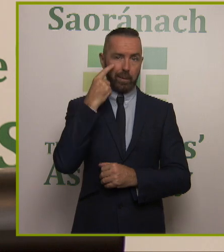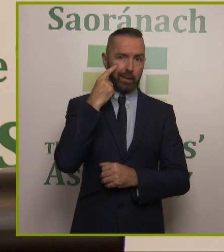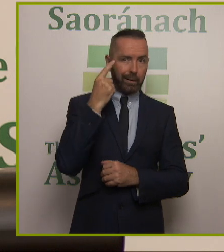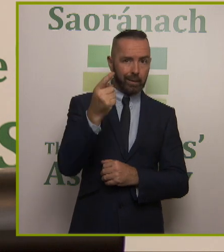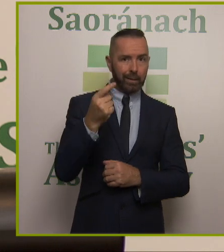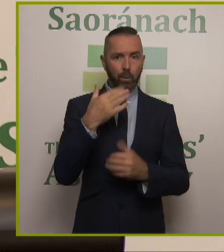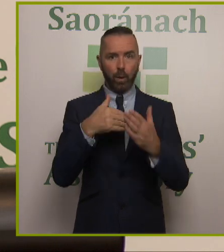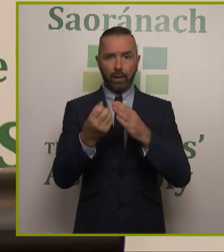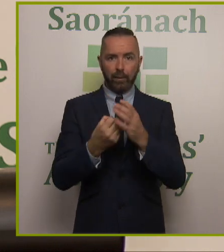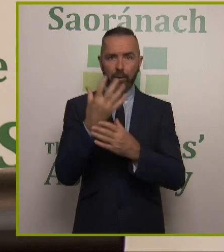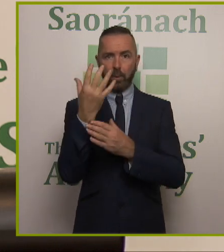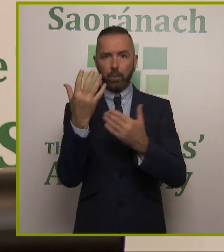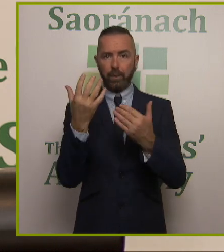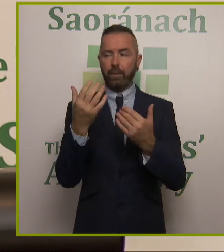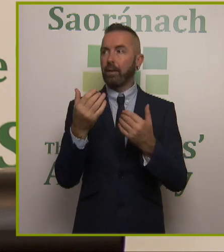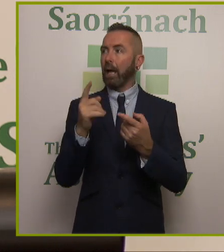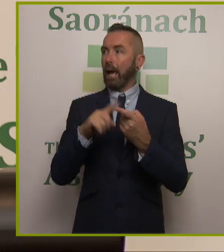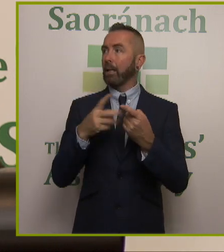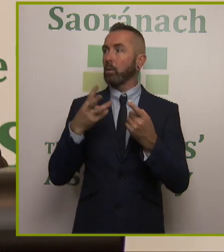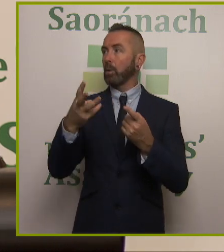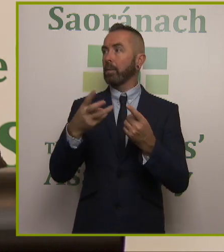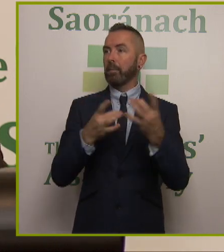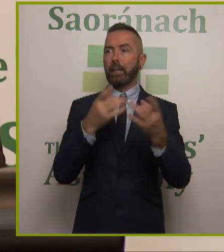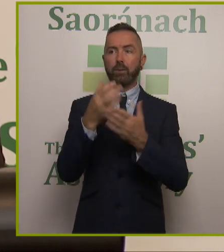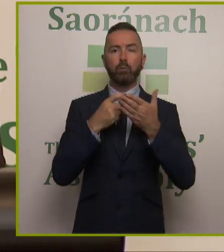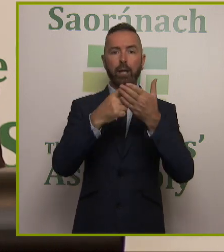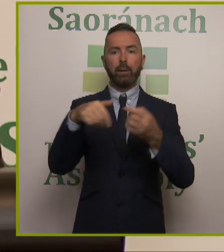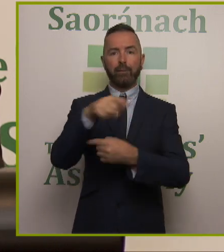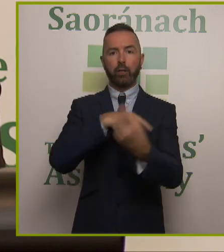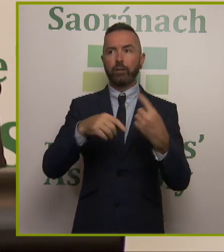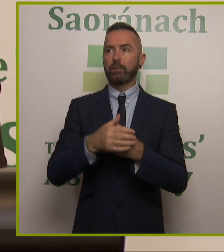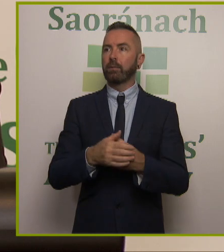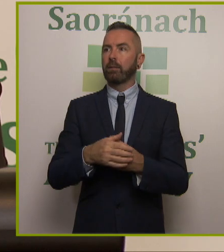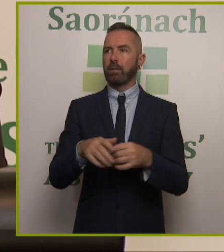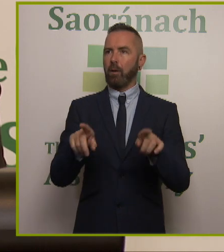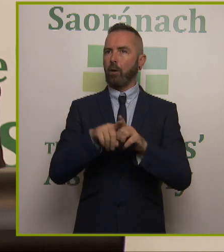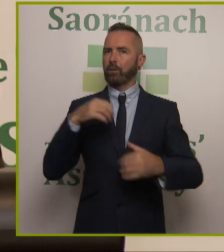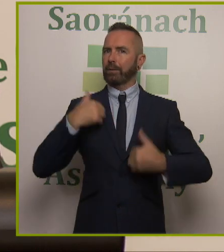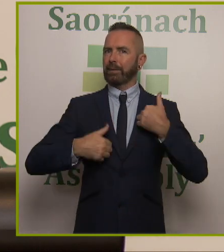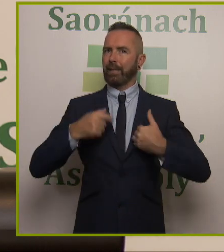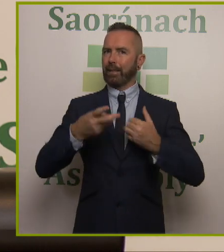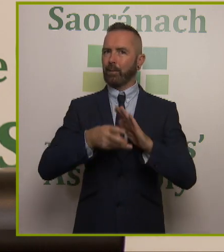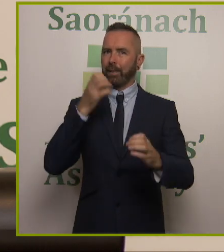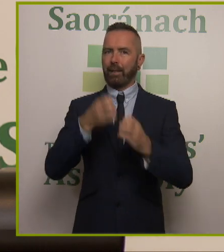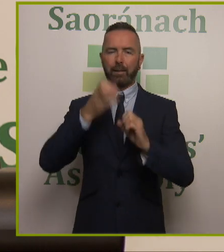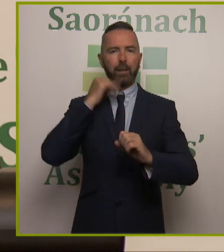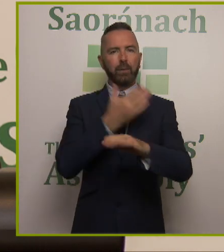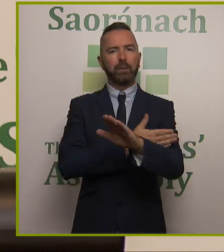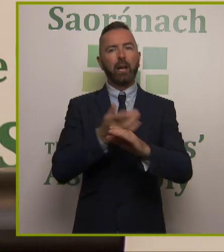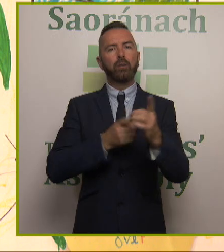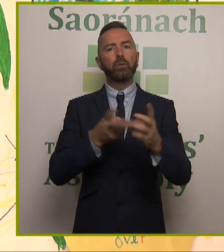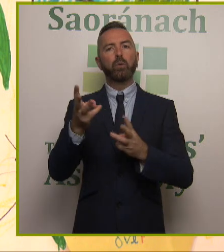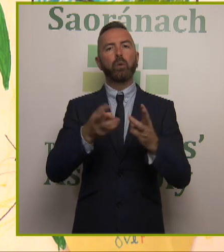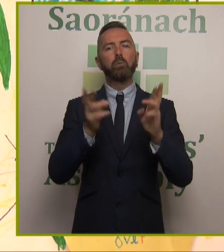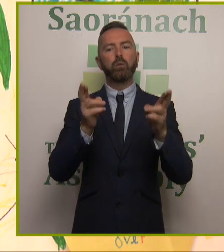sure there'll be synergies with what our recommendations are as well. I'm also really excited this weekend because we start doing the work properly